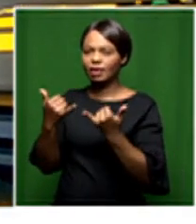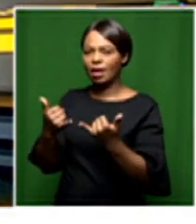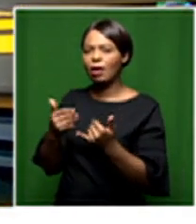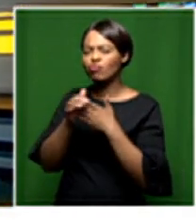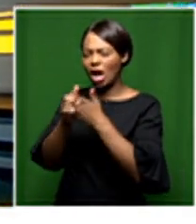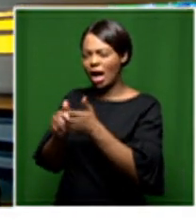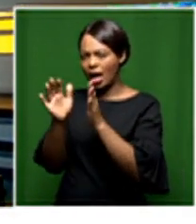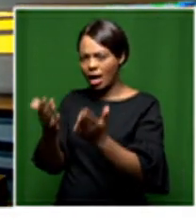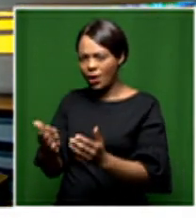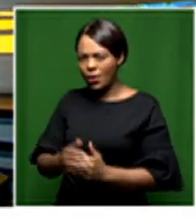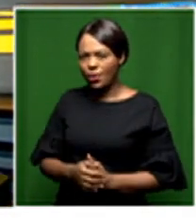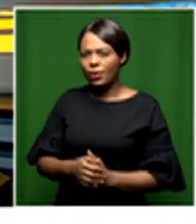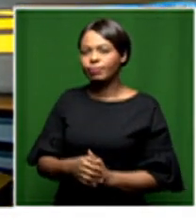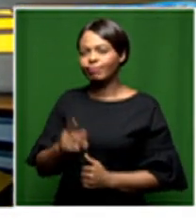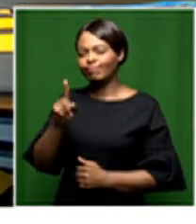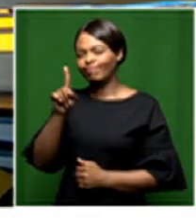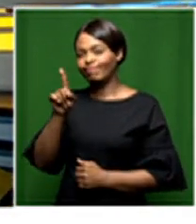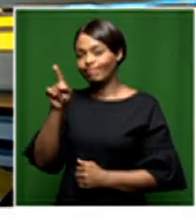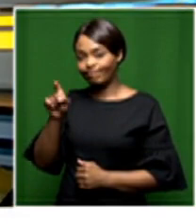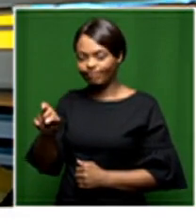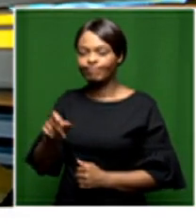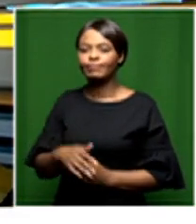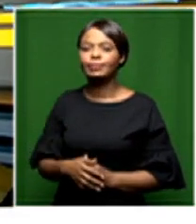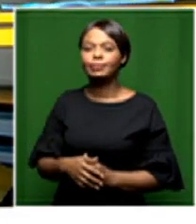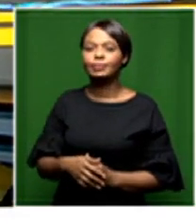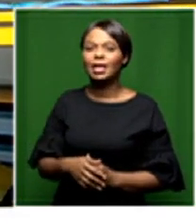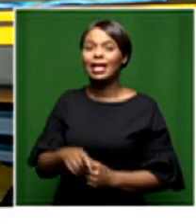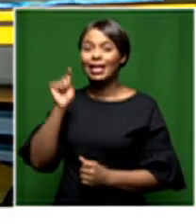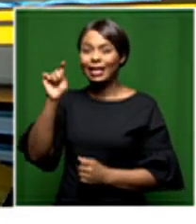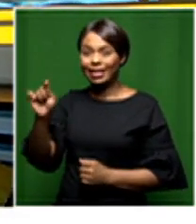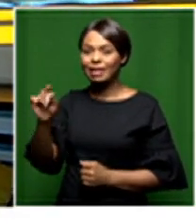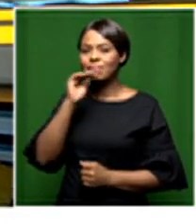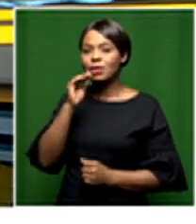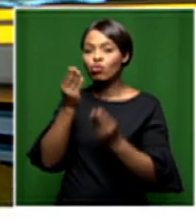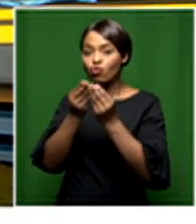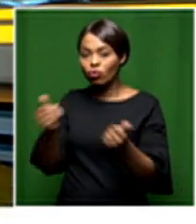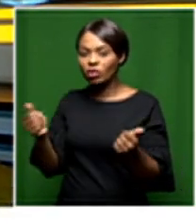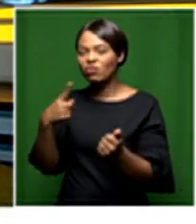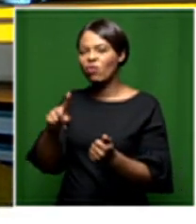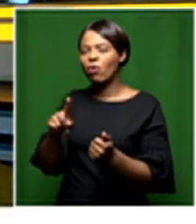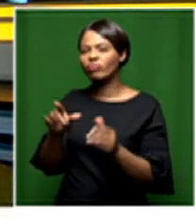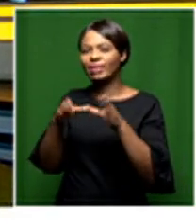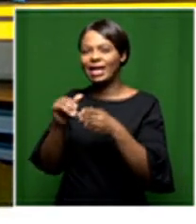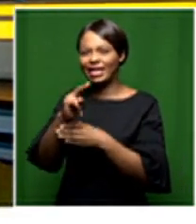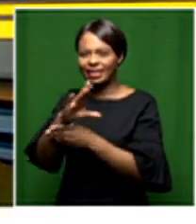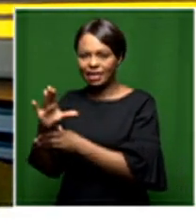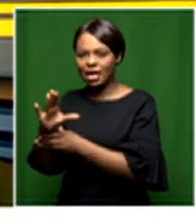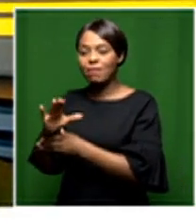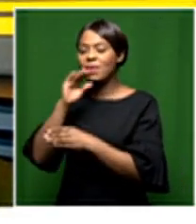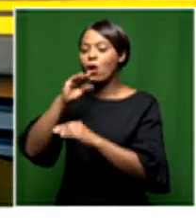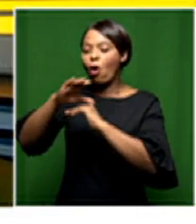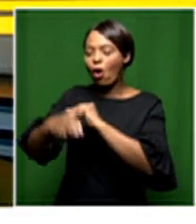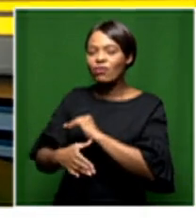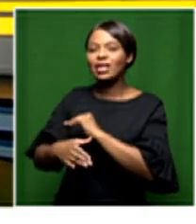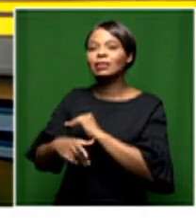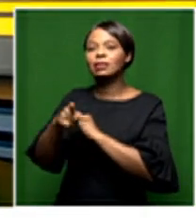Booysen. So you have, that is, of course, a resolution of the party, a conference resolution for